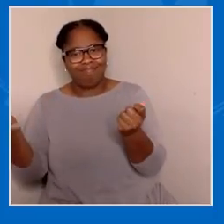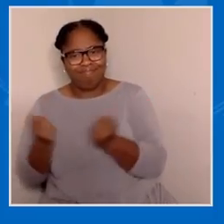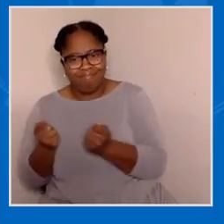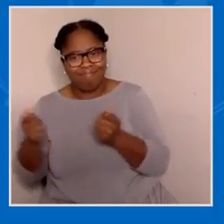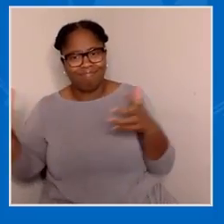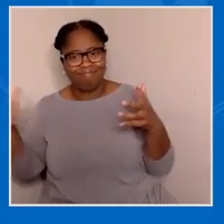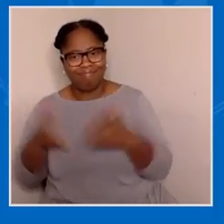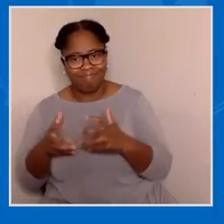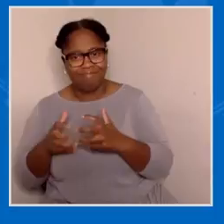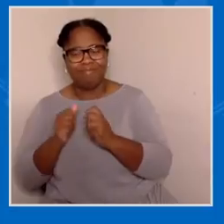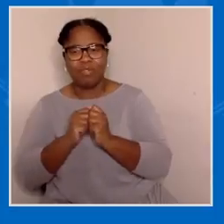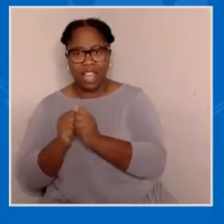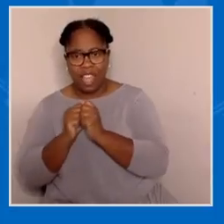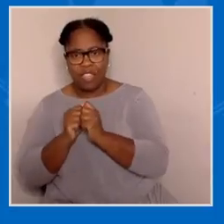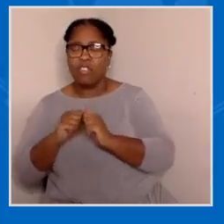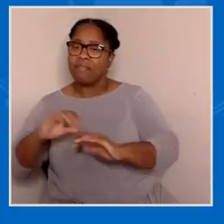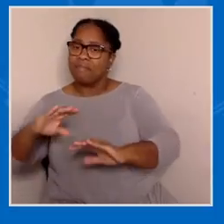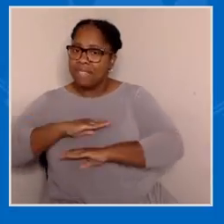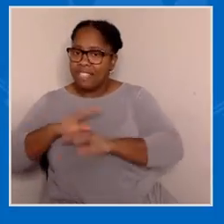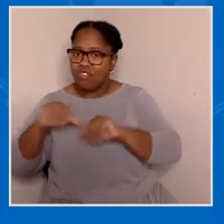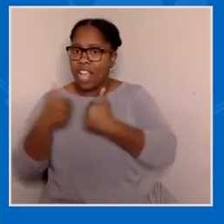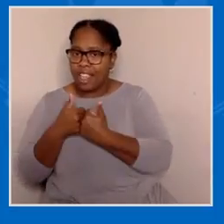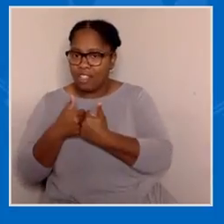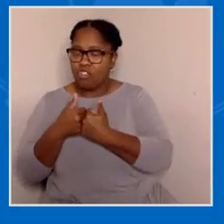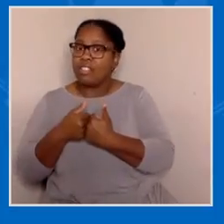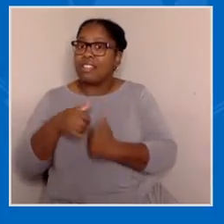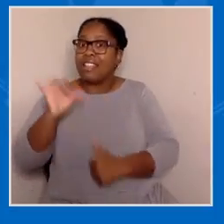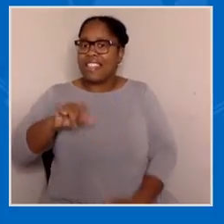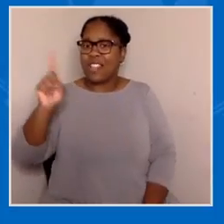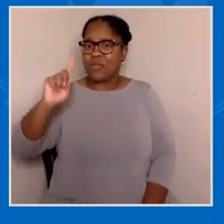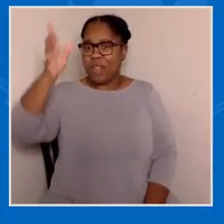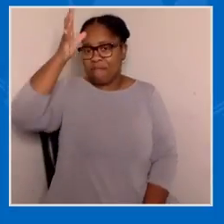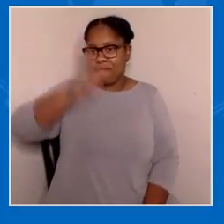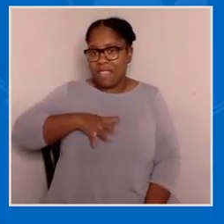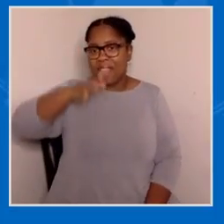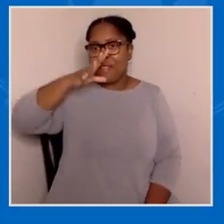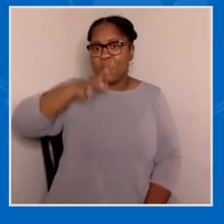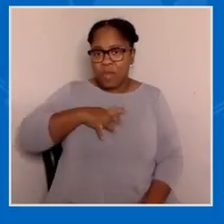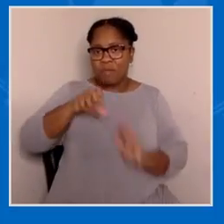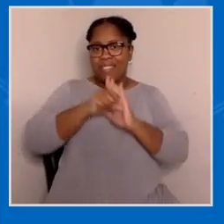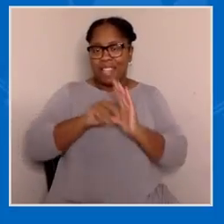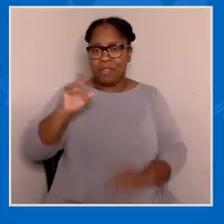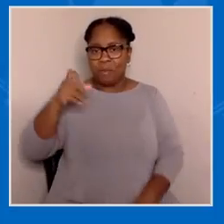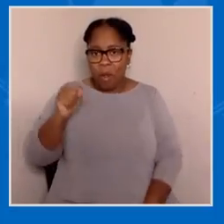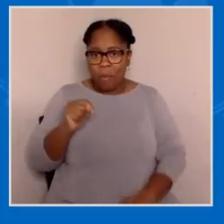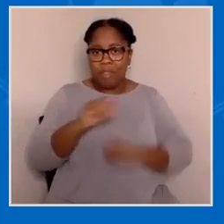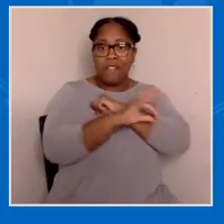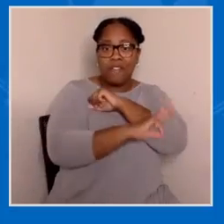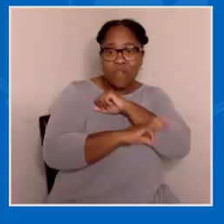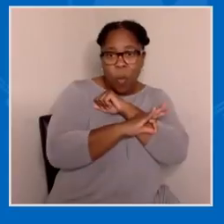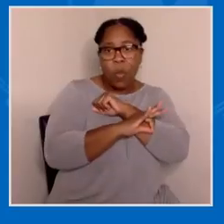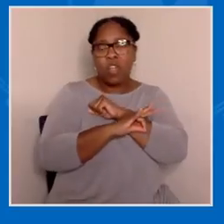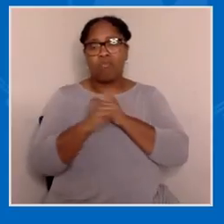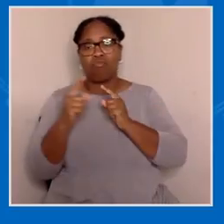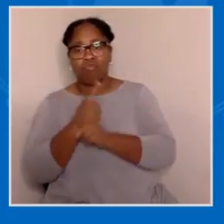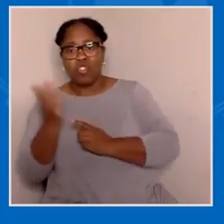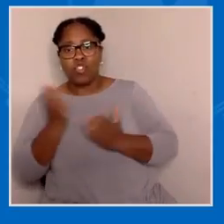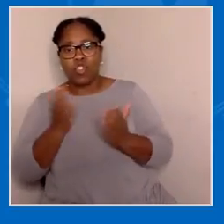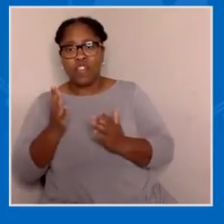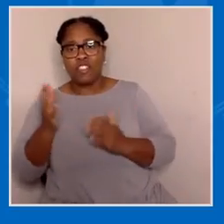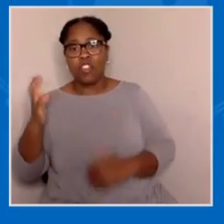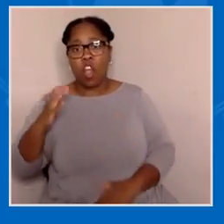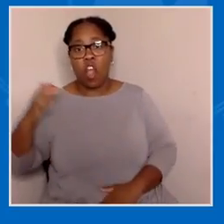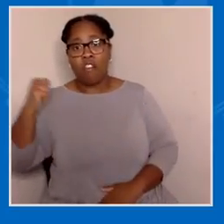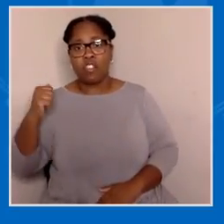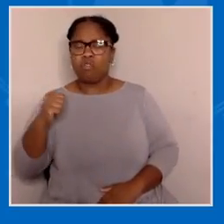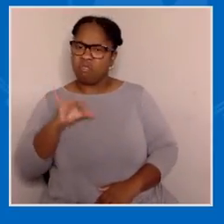of our time. And that's where the men and women of the State Department, Foreign Service officers, civil servants, that's where they come in. I've witnessed